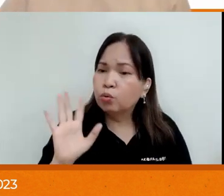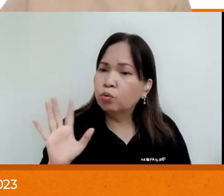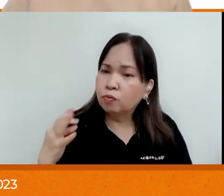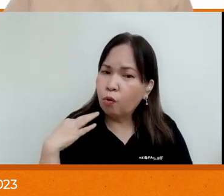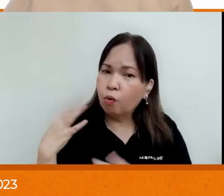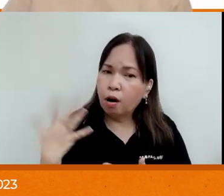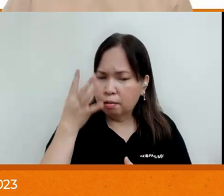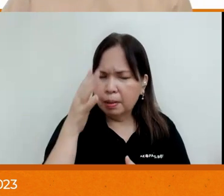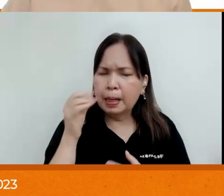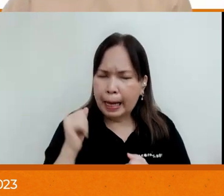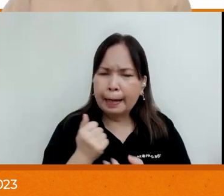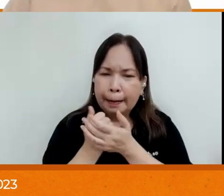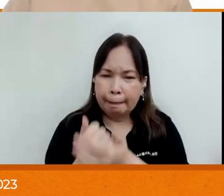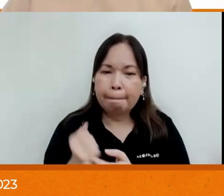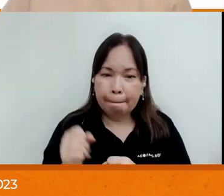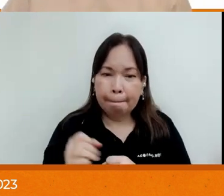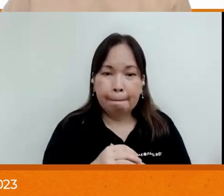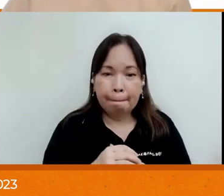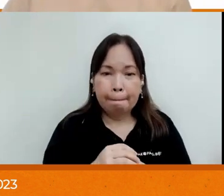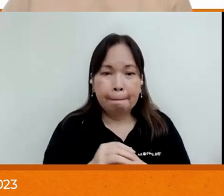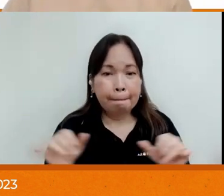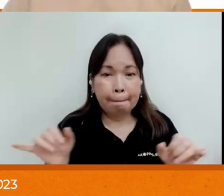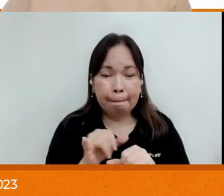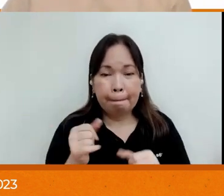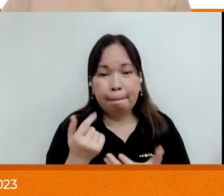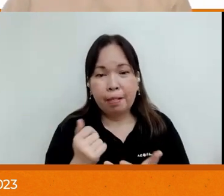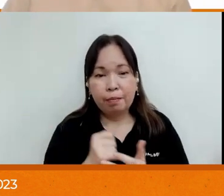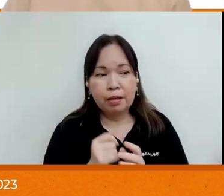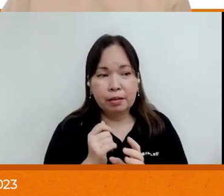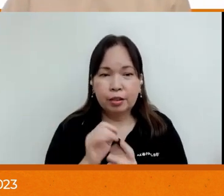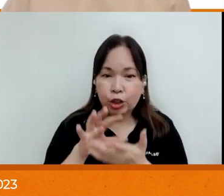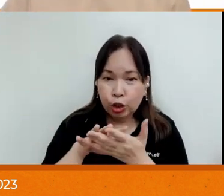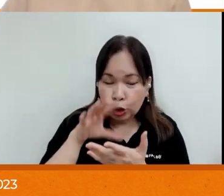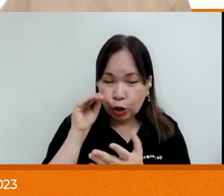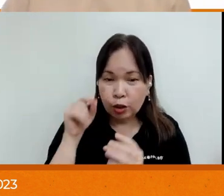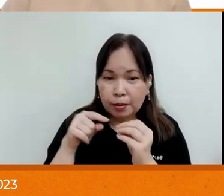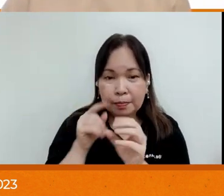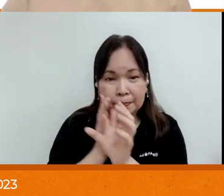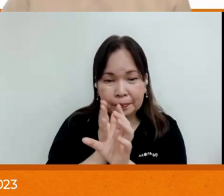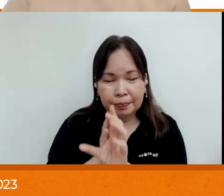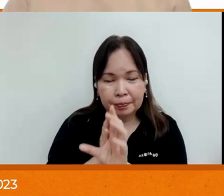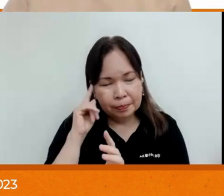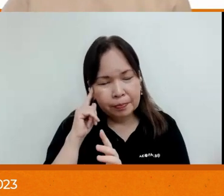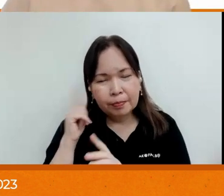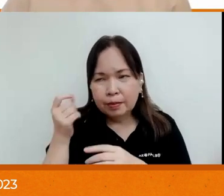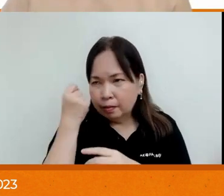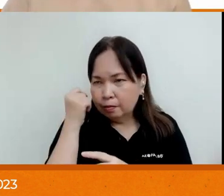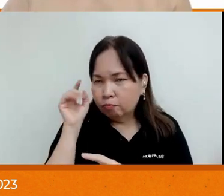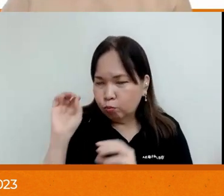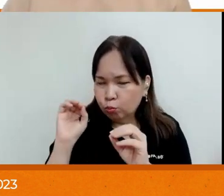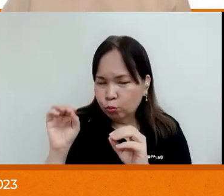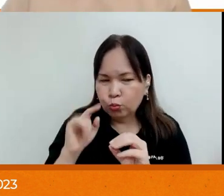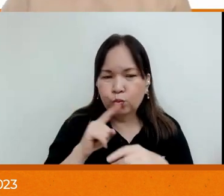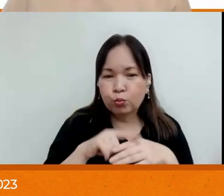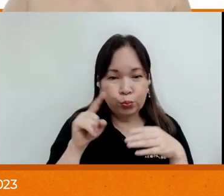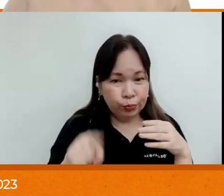din, it's more of also psycho-educating them, understanding the outcomes, and then third